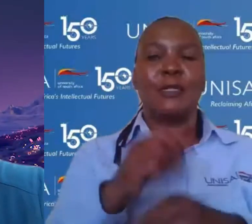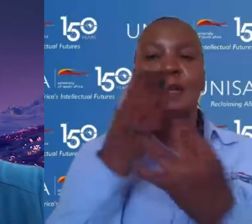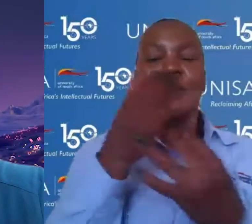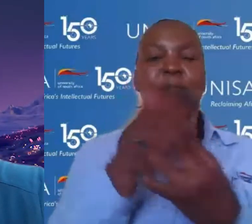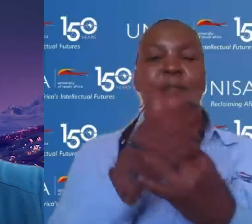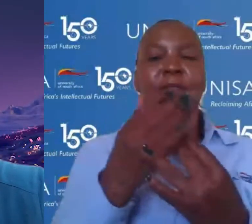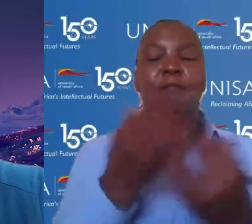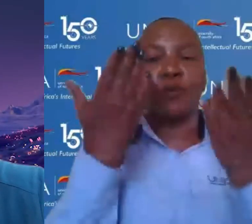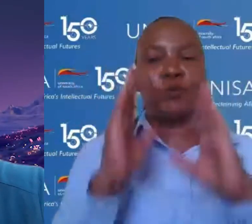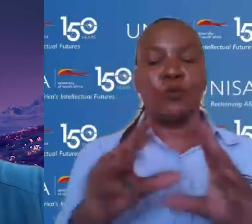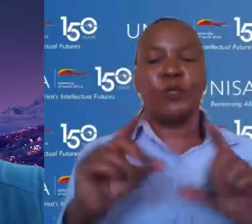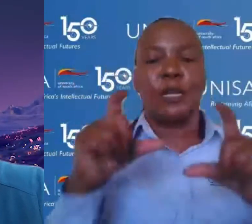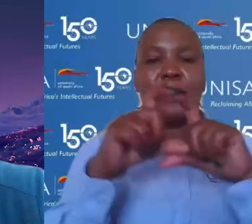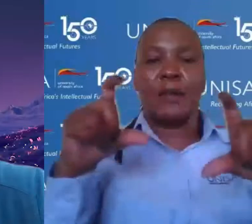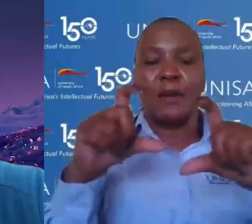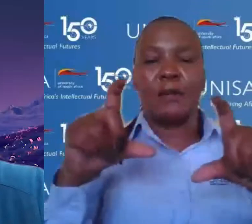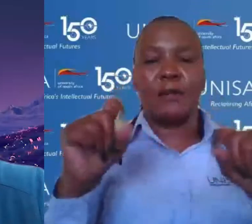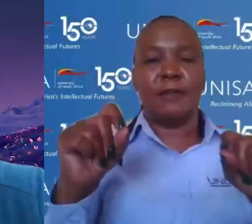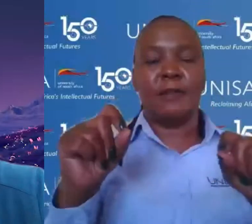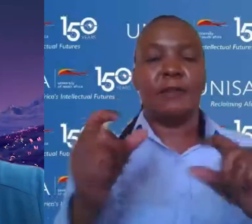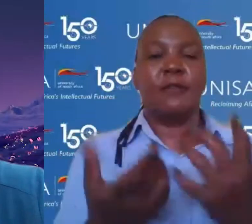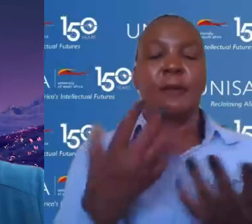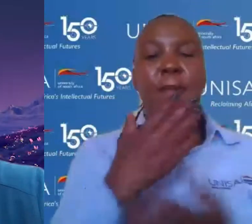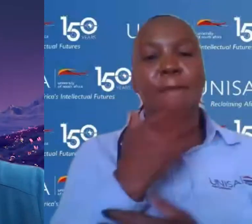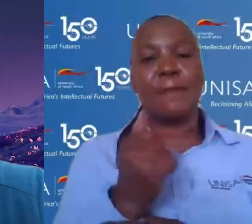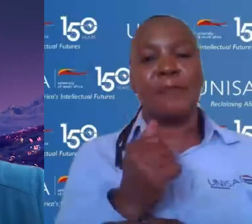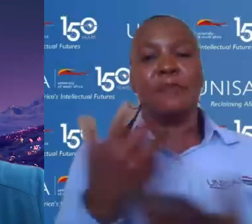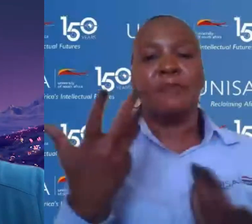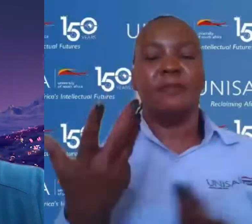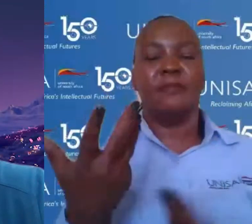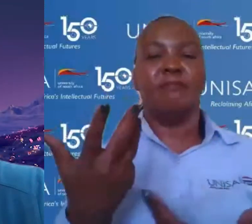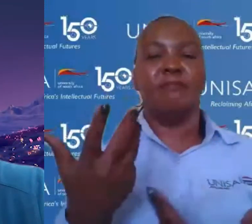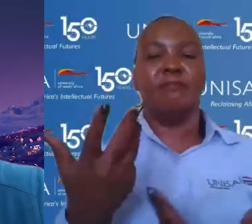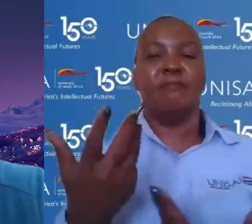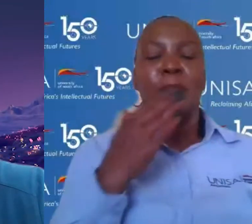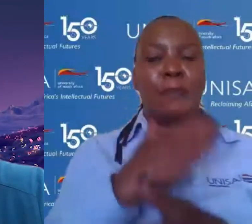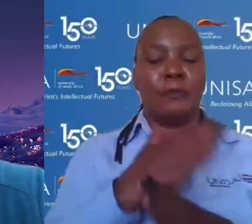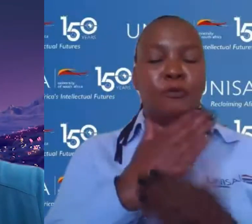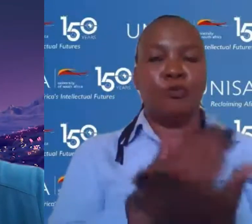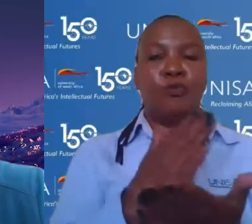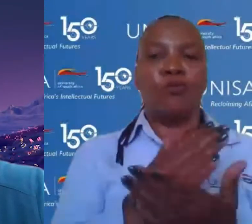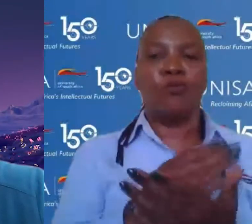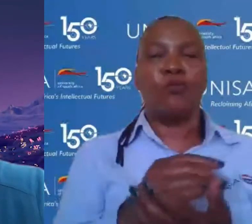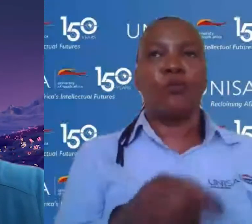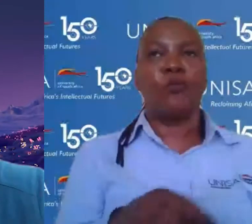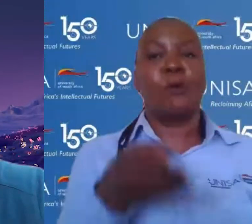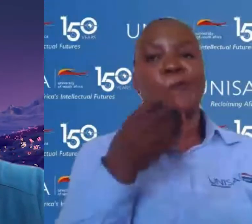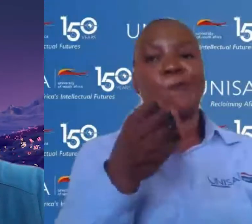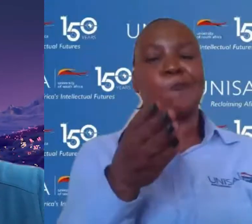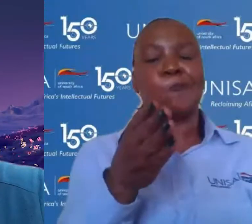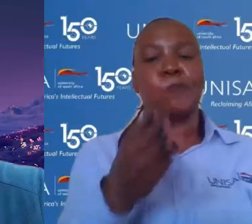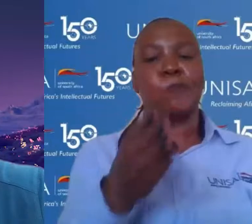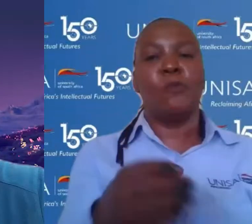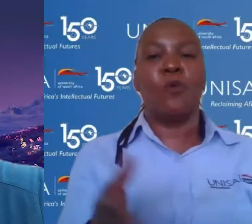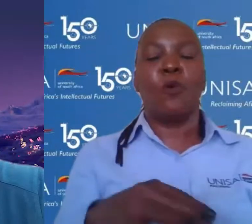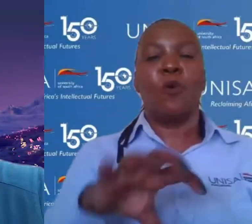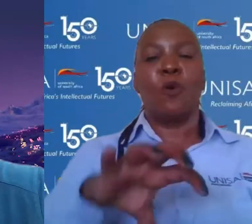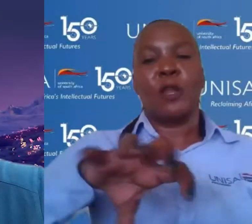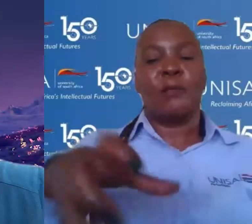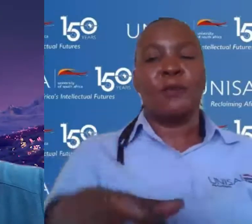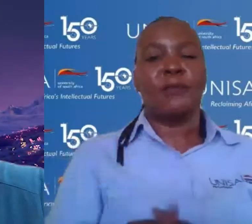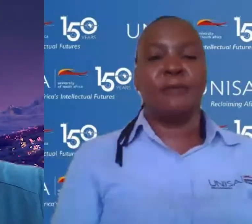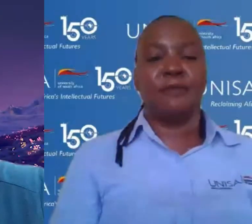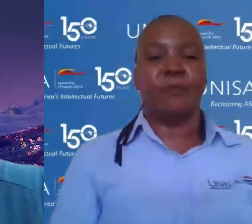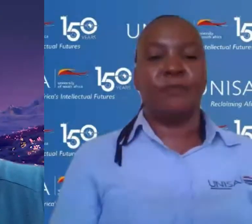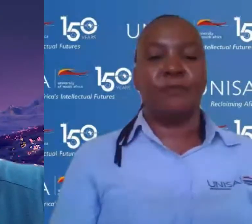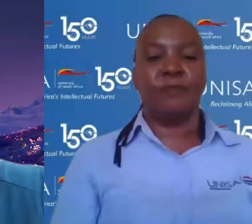cards, please just make sure you are on campus. Be on campus. I'm sure you want that